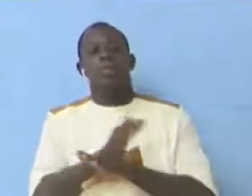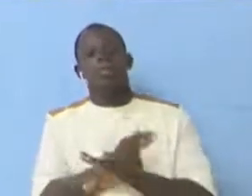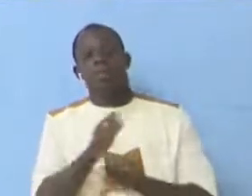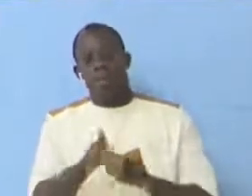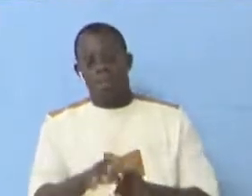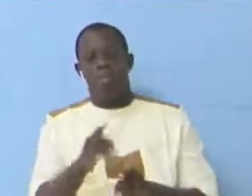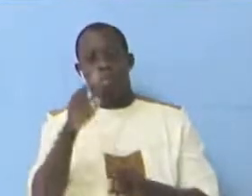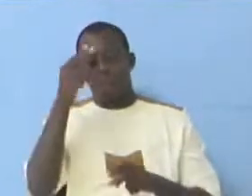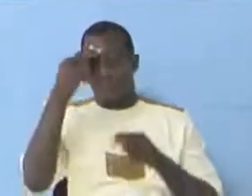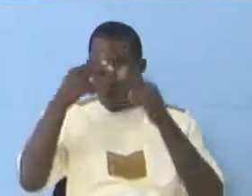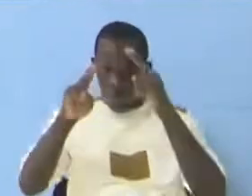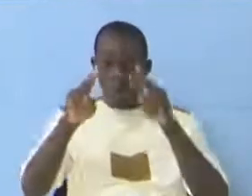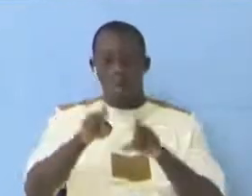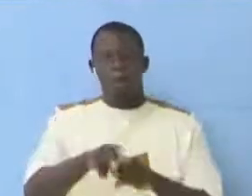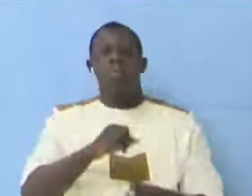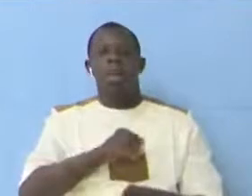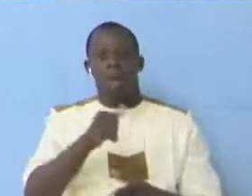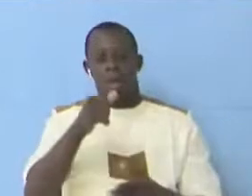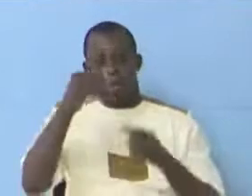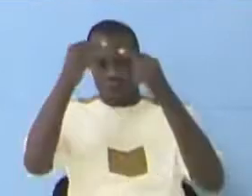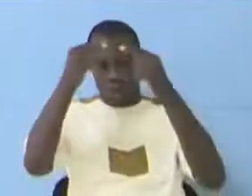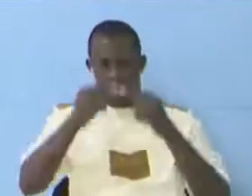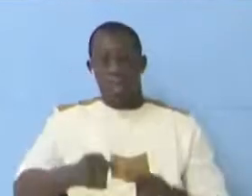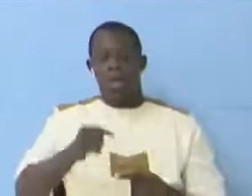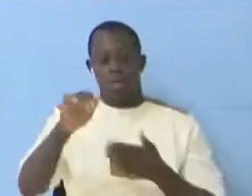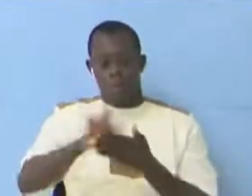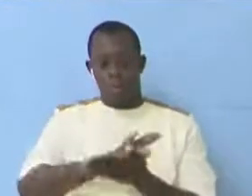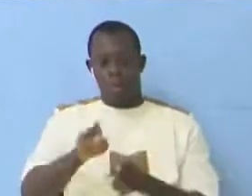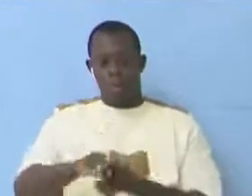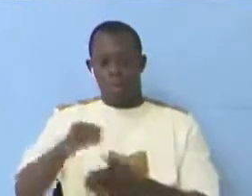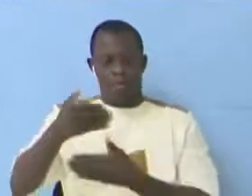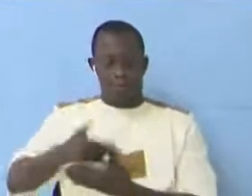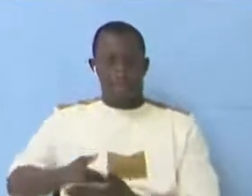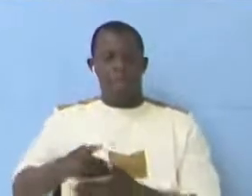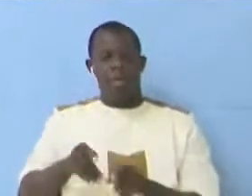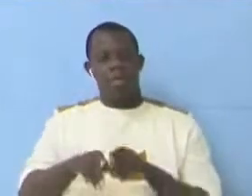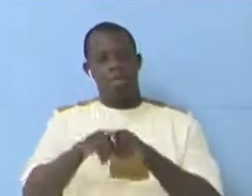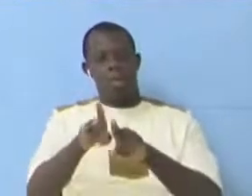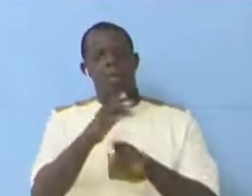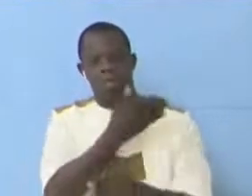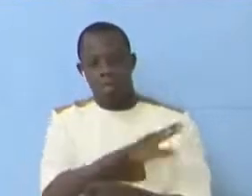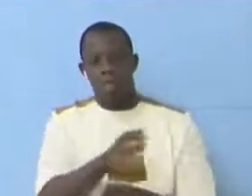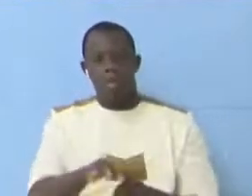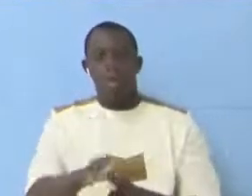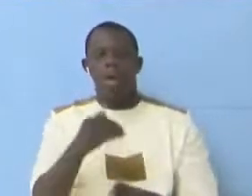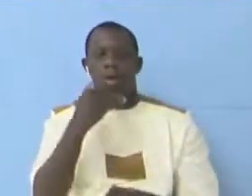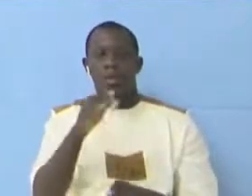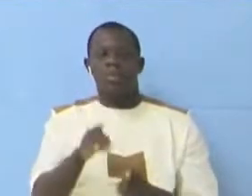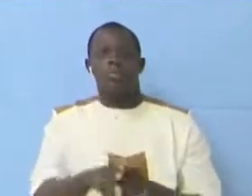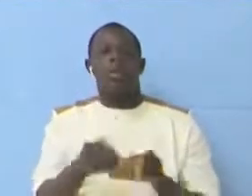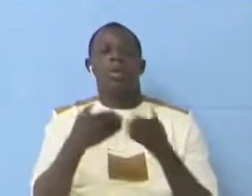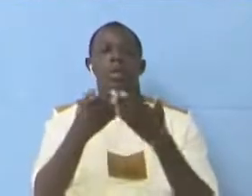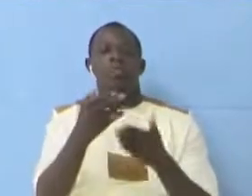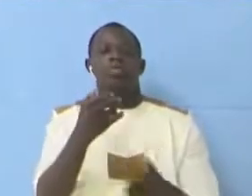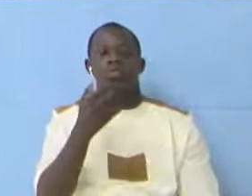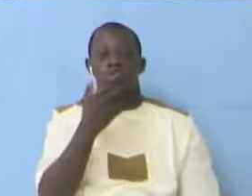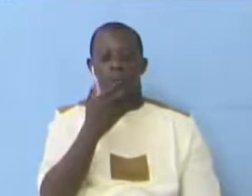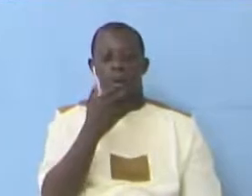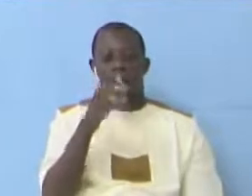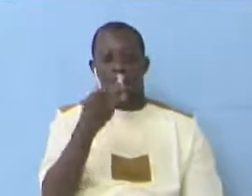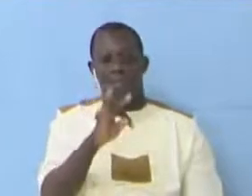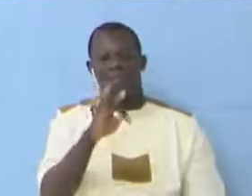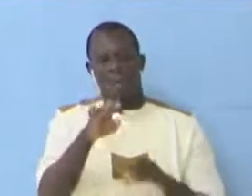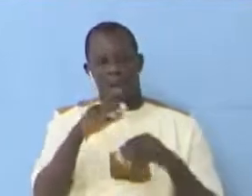So, with your permission, I would ask that his statement be exhibited. And it should be, if